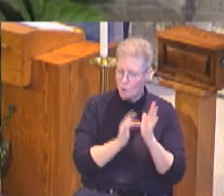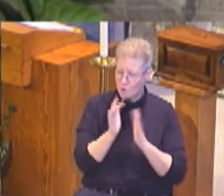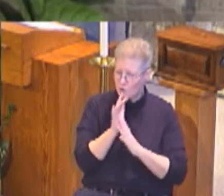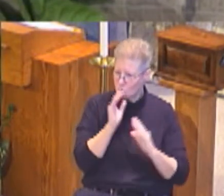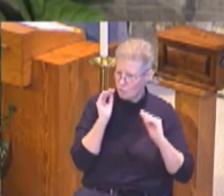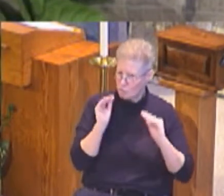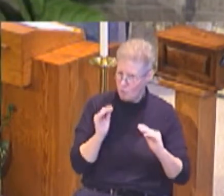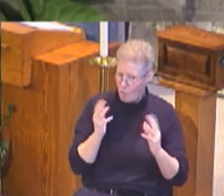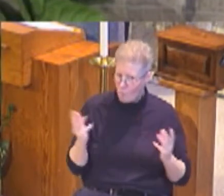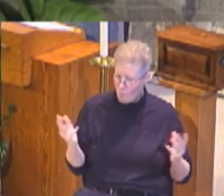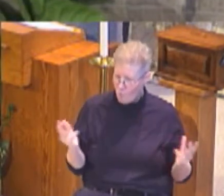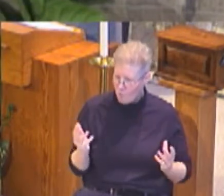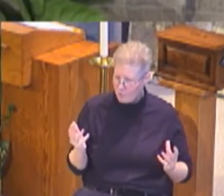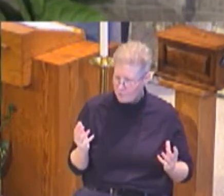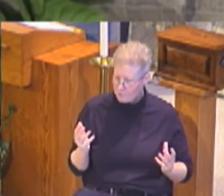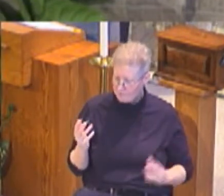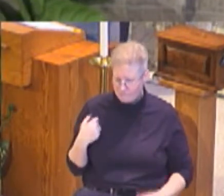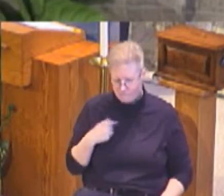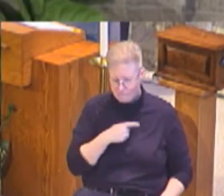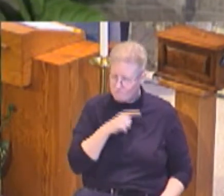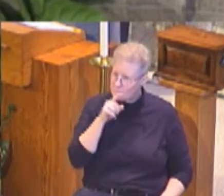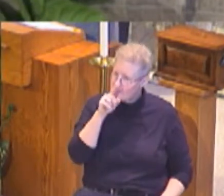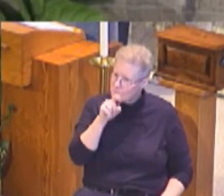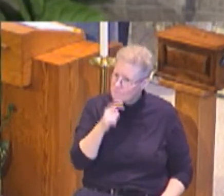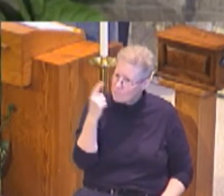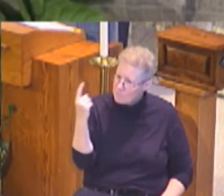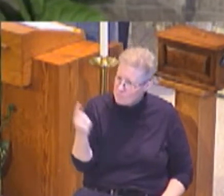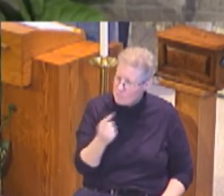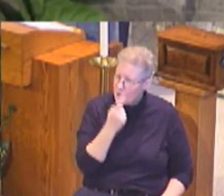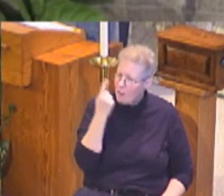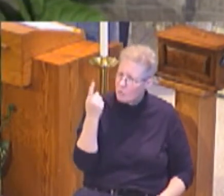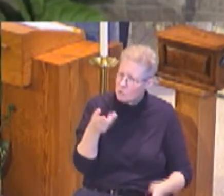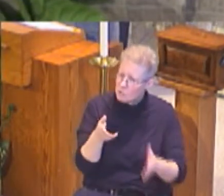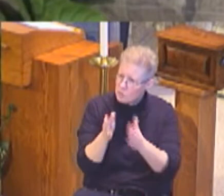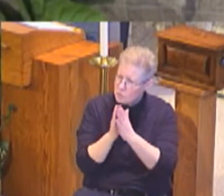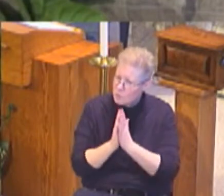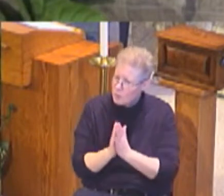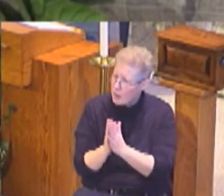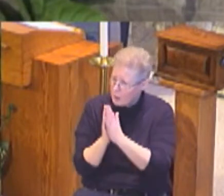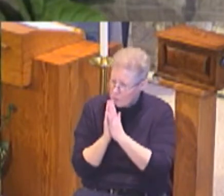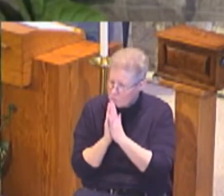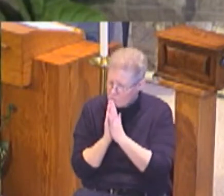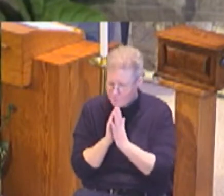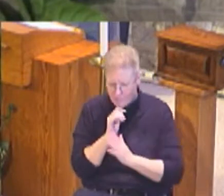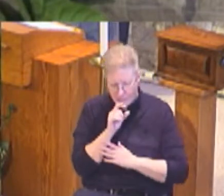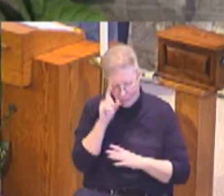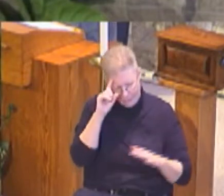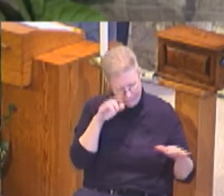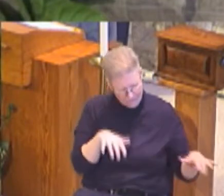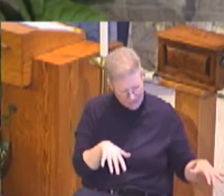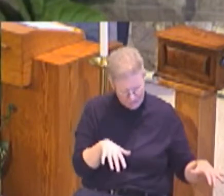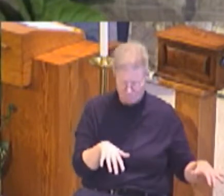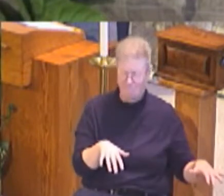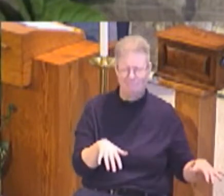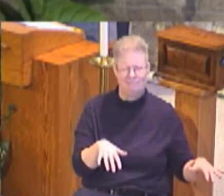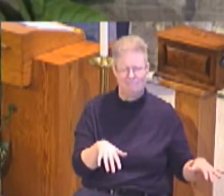always to pray and not to faint." But that interpretation doesn't make any